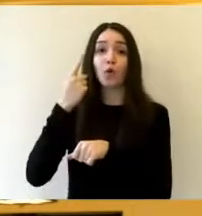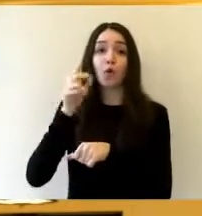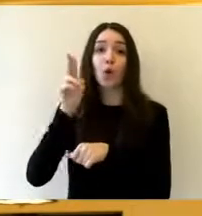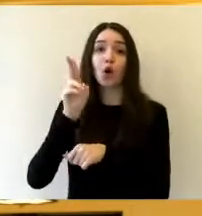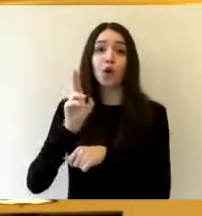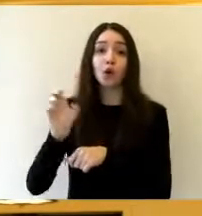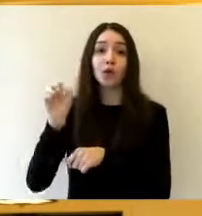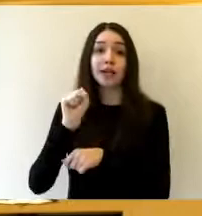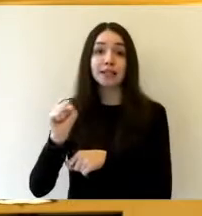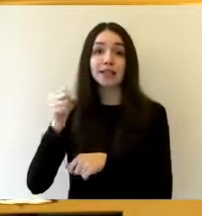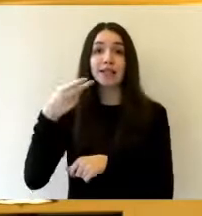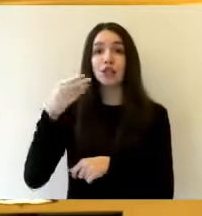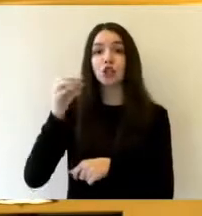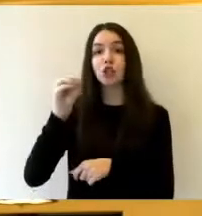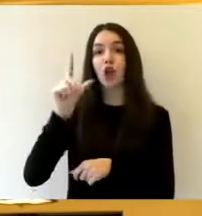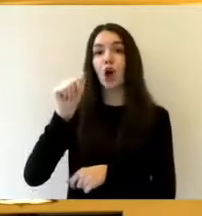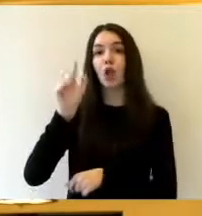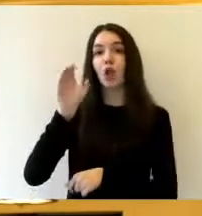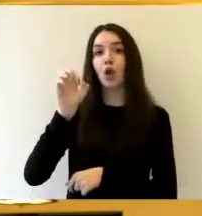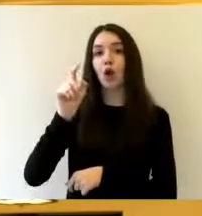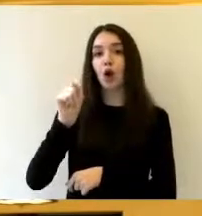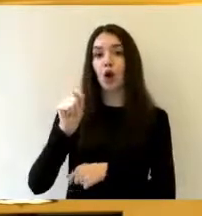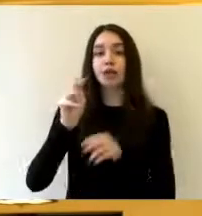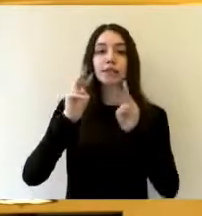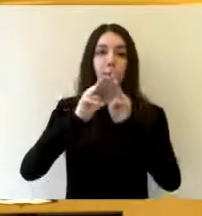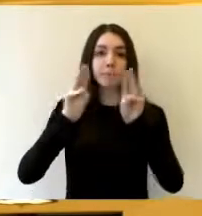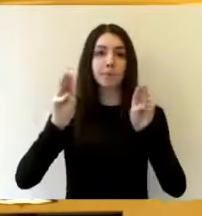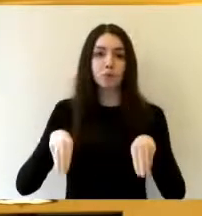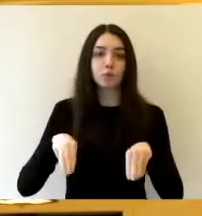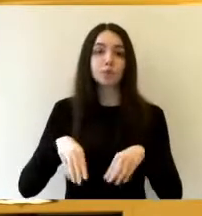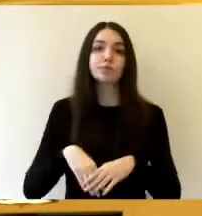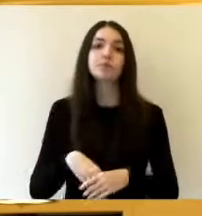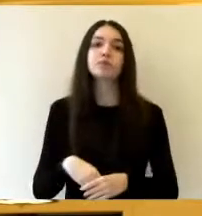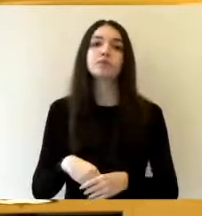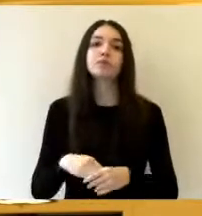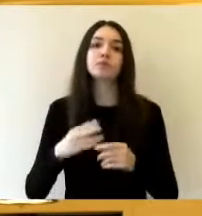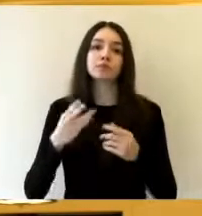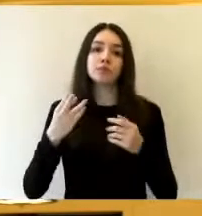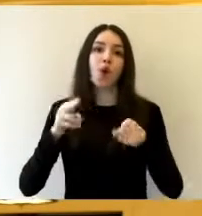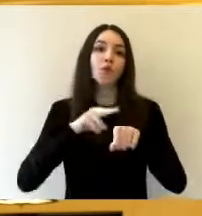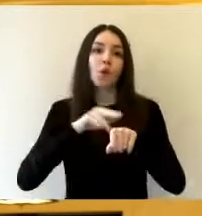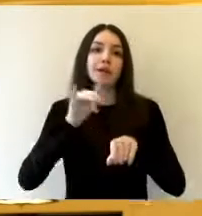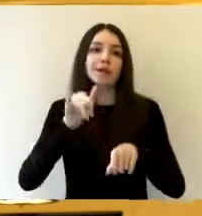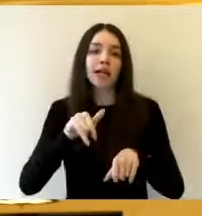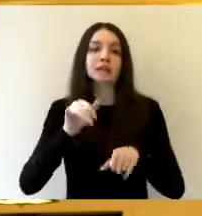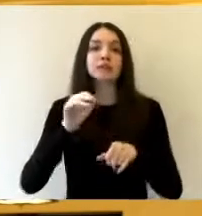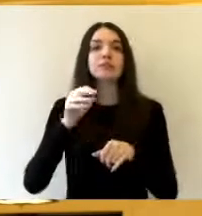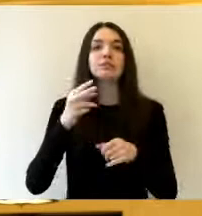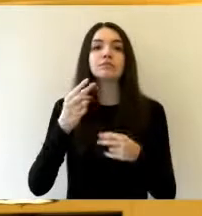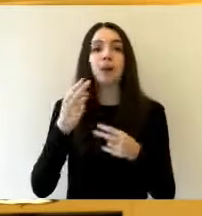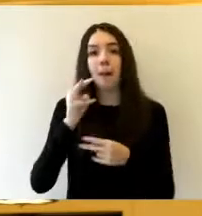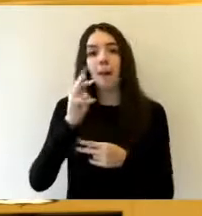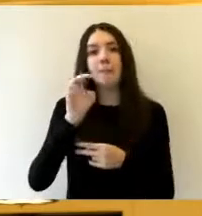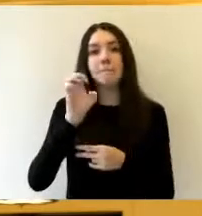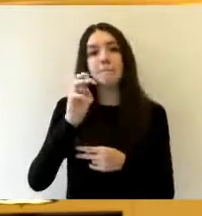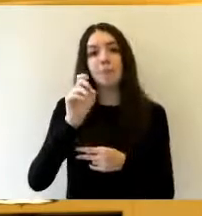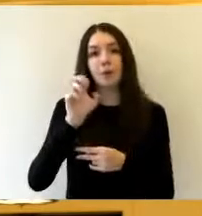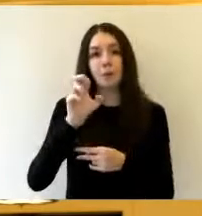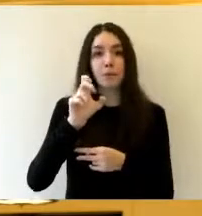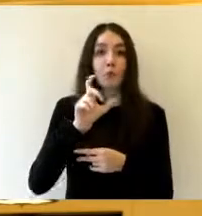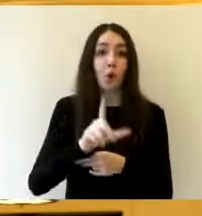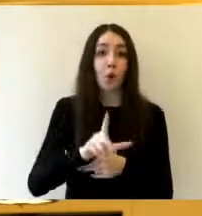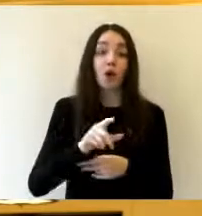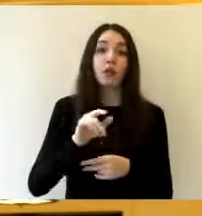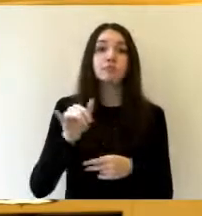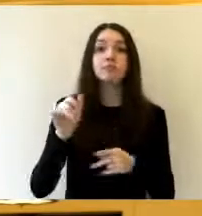United States Holocaust Memorial Museum. Again, of course, a building referred to as a memorial, because of course it is, but it is also of monumental